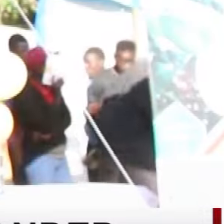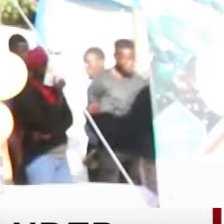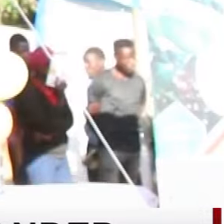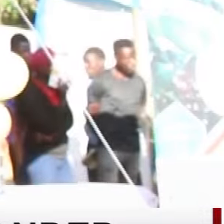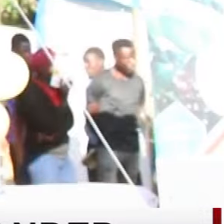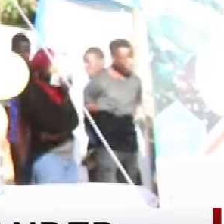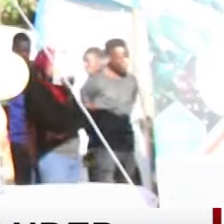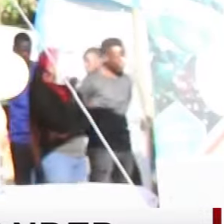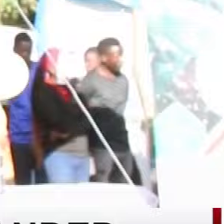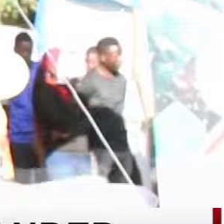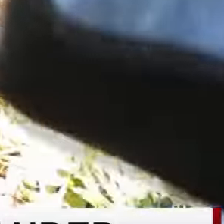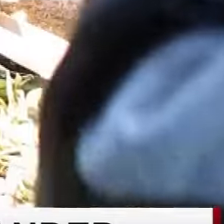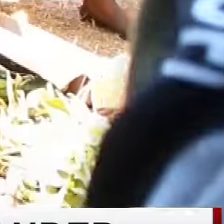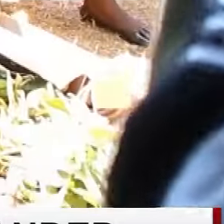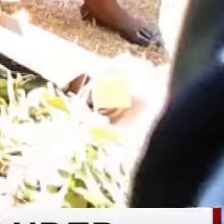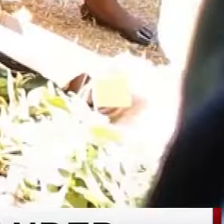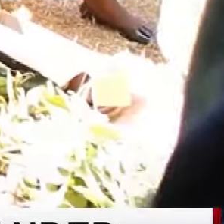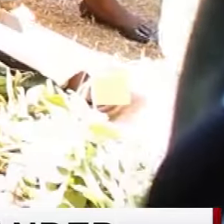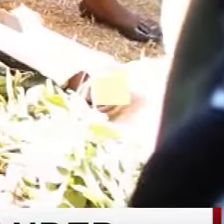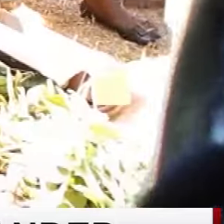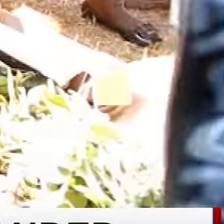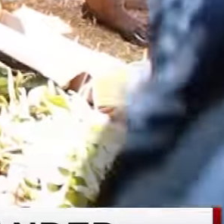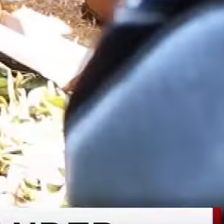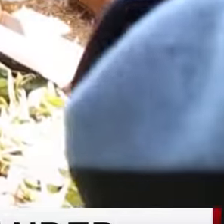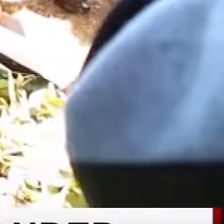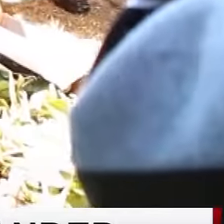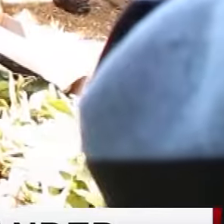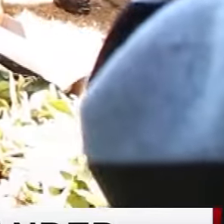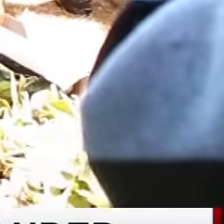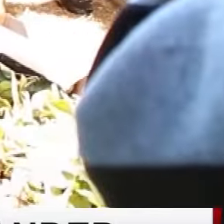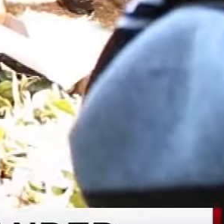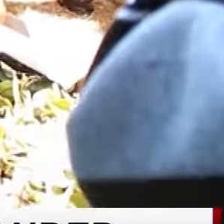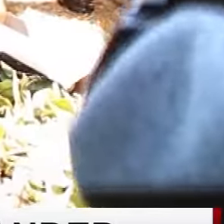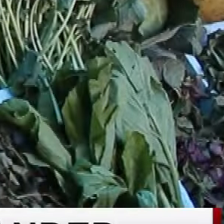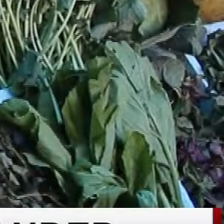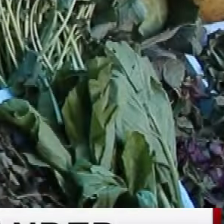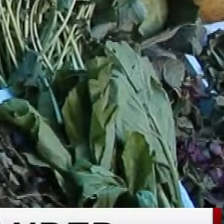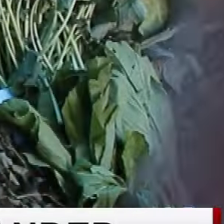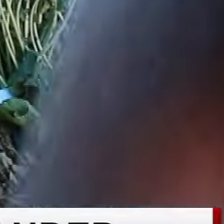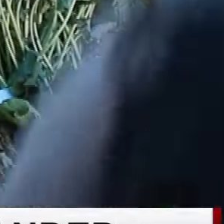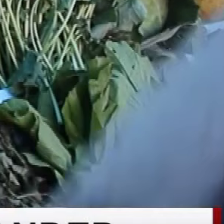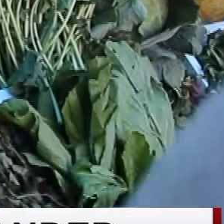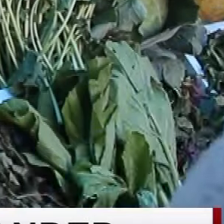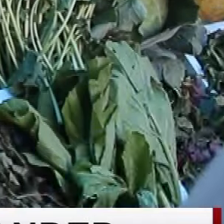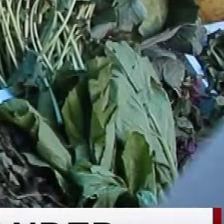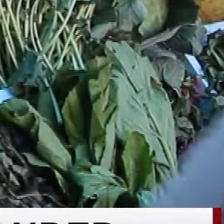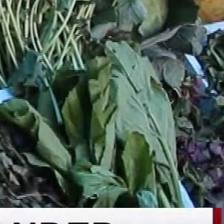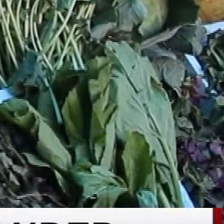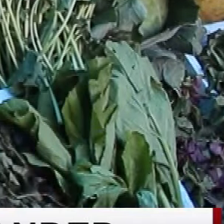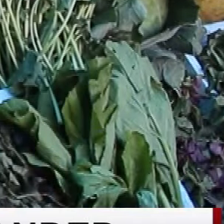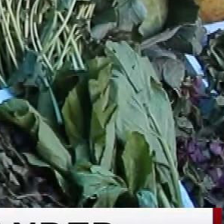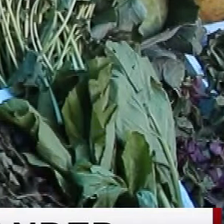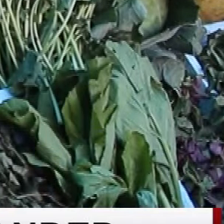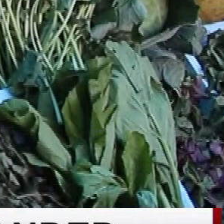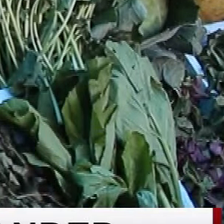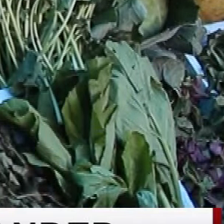farmers a wider choice. District Agricultural and Commercial Show Society Chairperson Kefas Kamanga